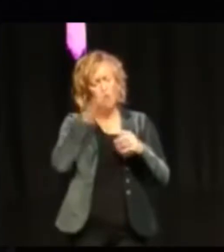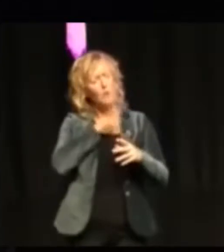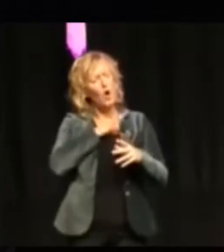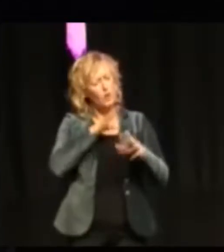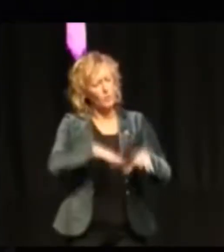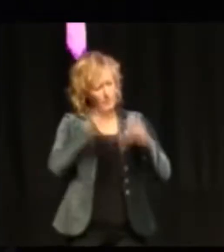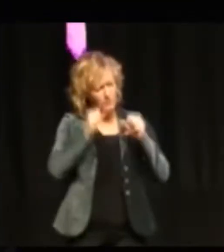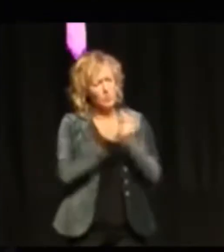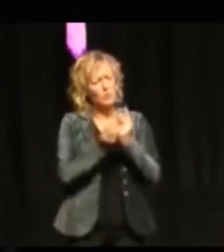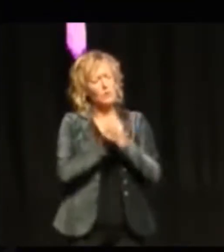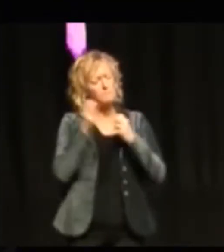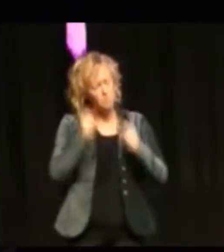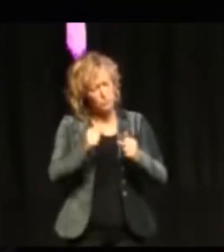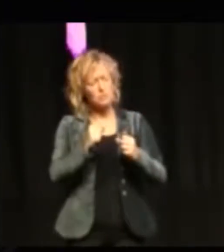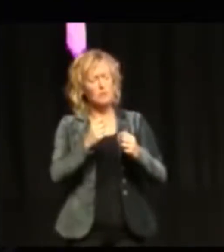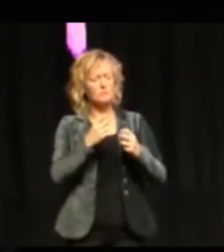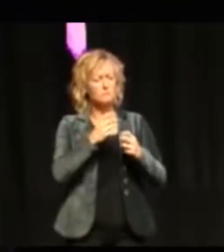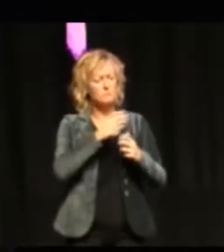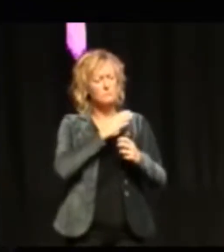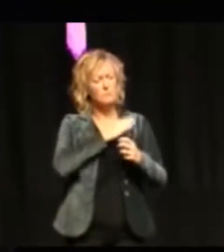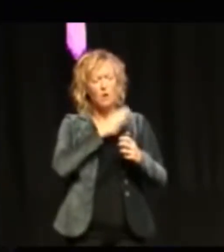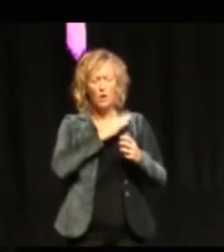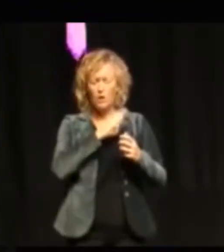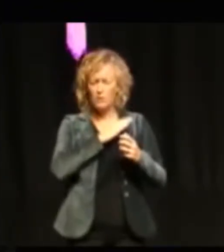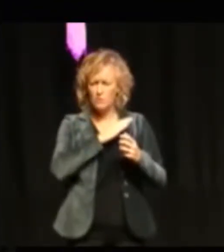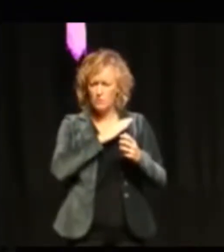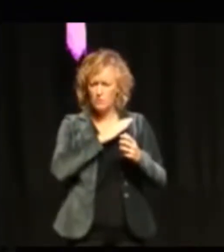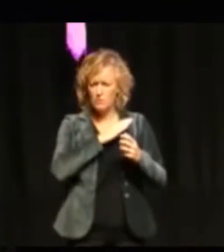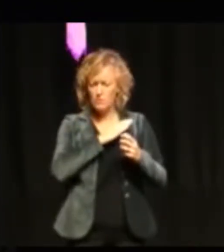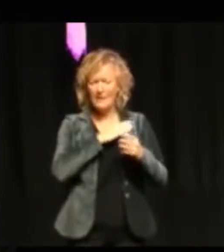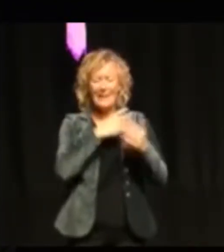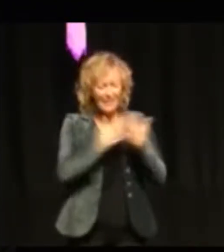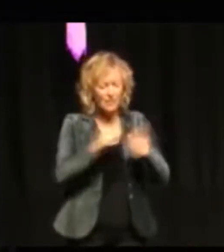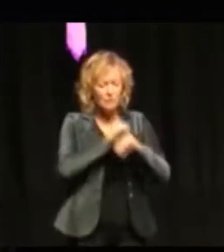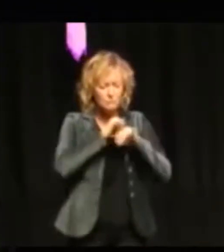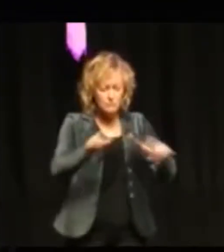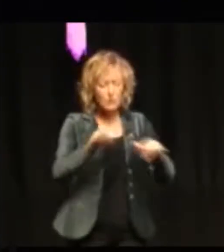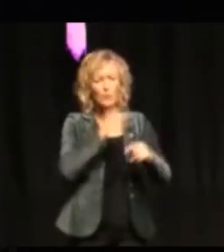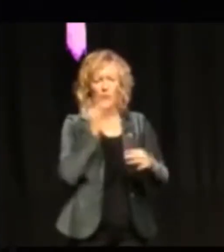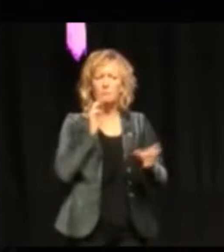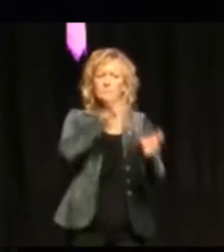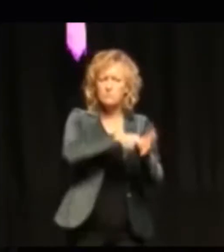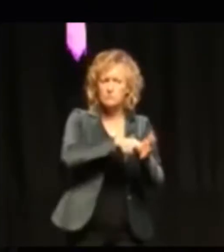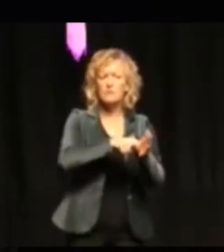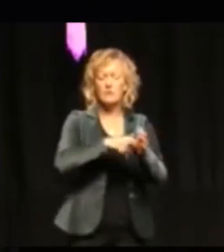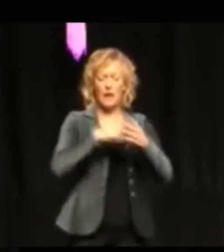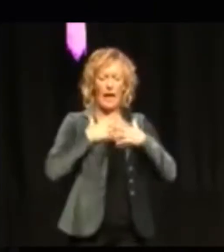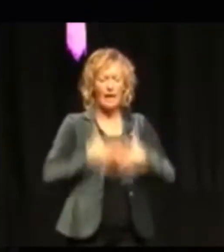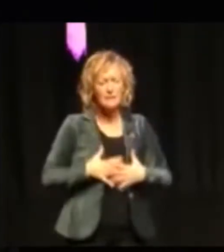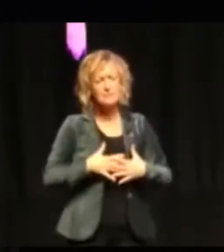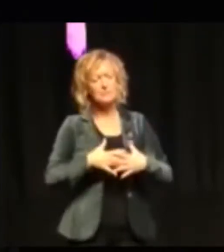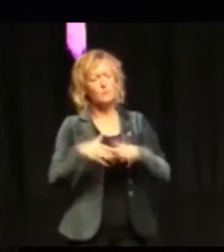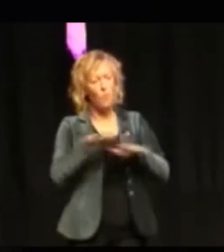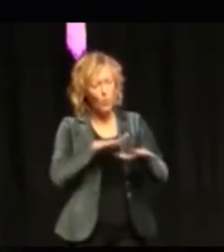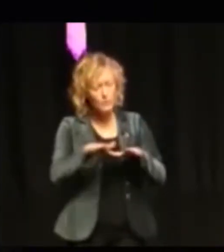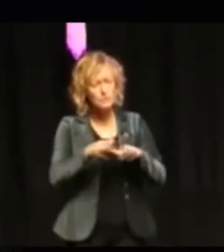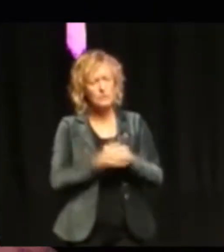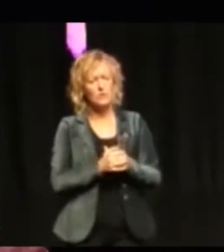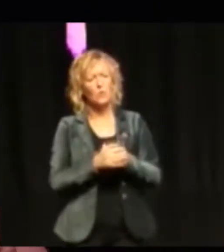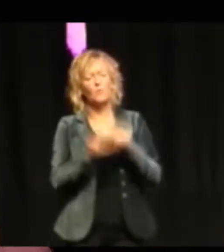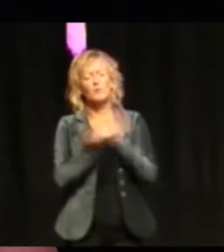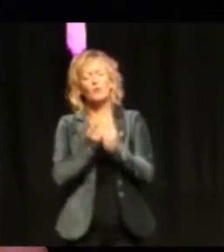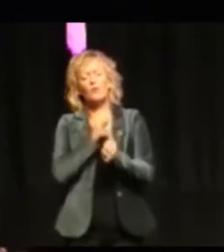duty to sit on their hands. They have a duty not to prevent people from accessing health care. They have a duty not to